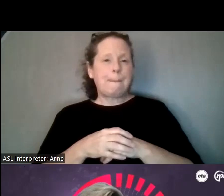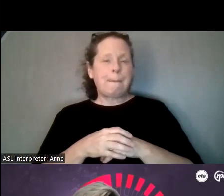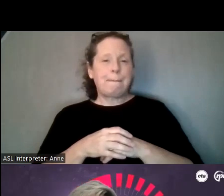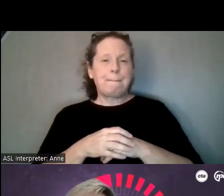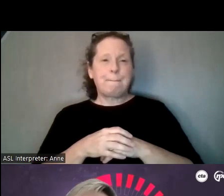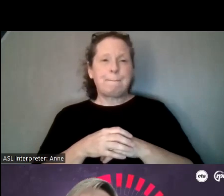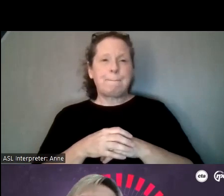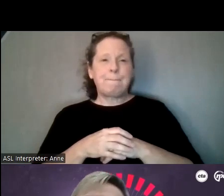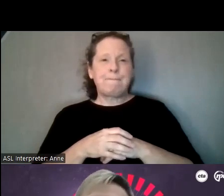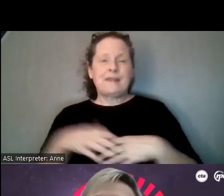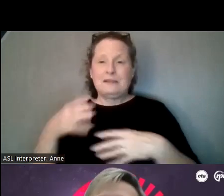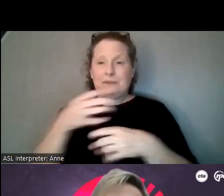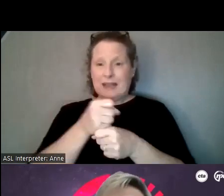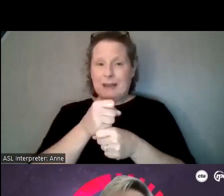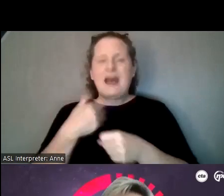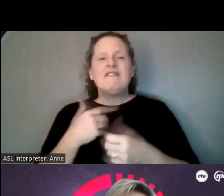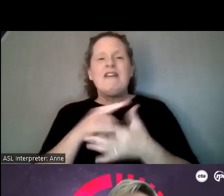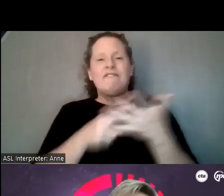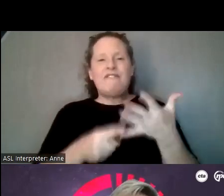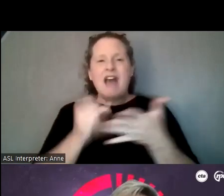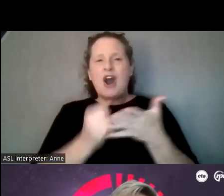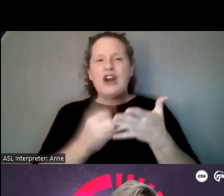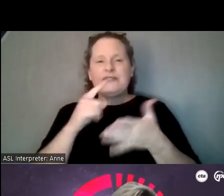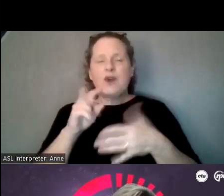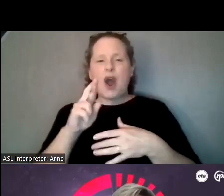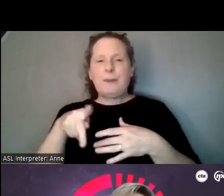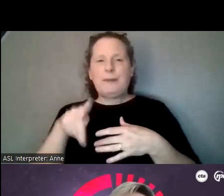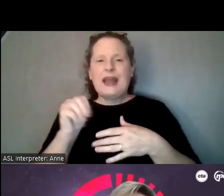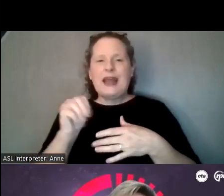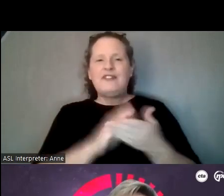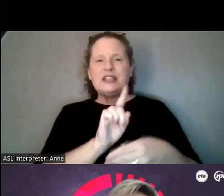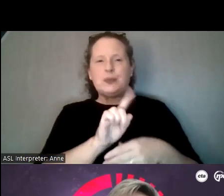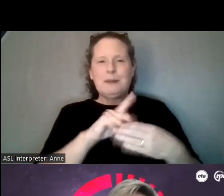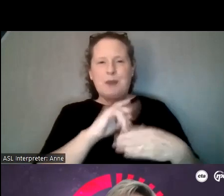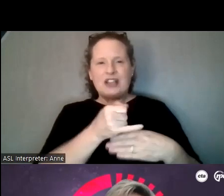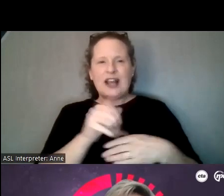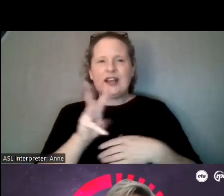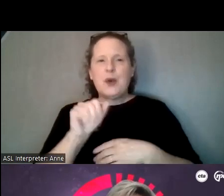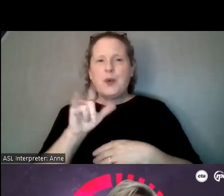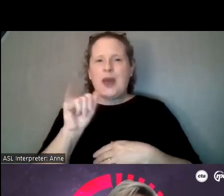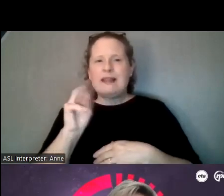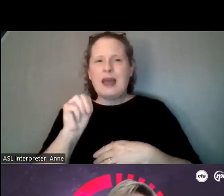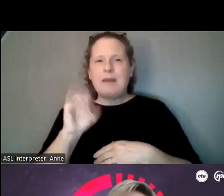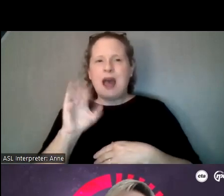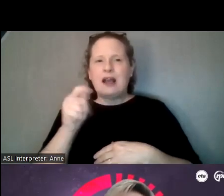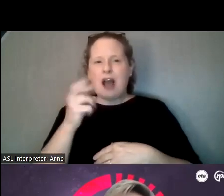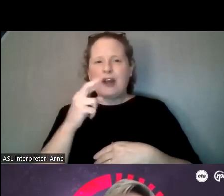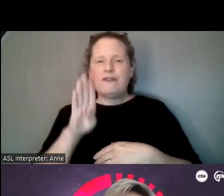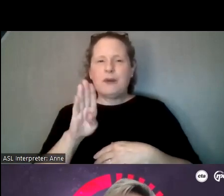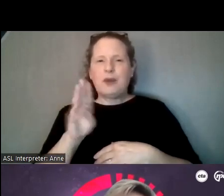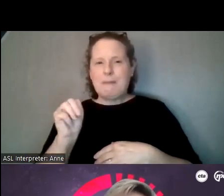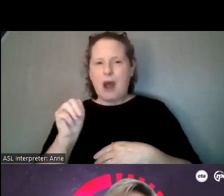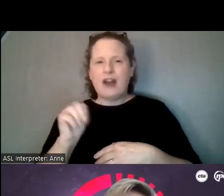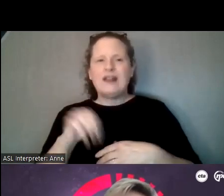To recap, we have 5 artists for the RPM Phase 1 project: William Conger for the Bryn Mawr station,